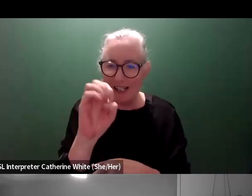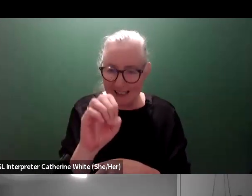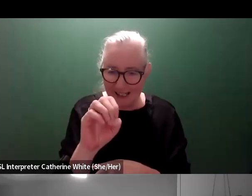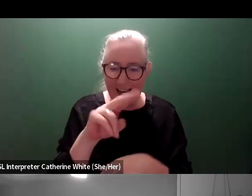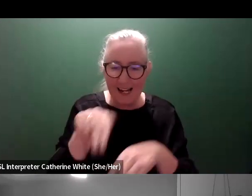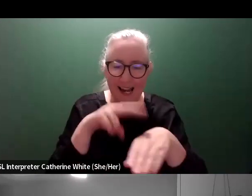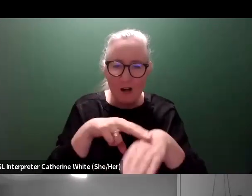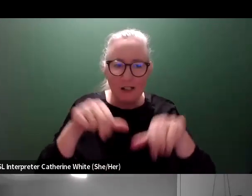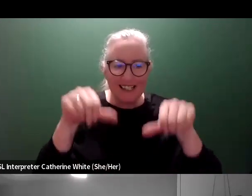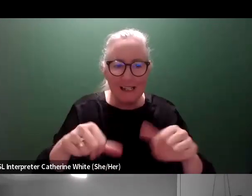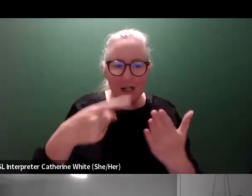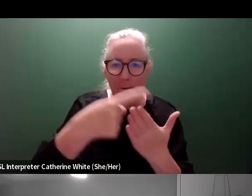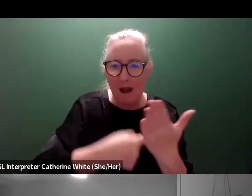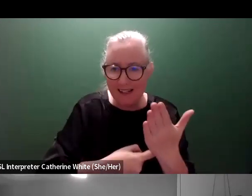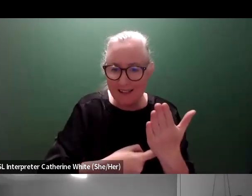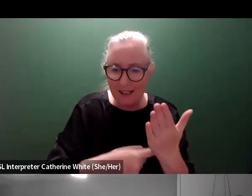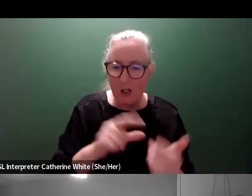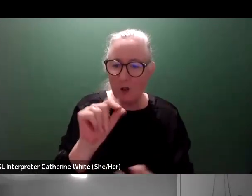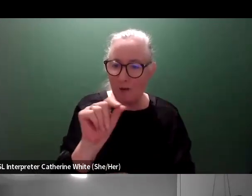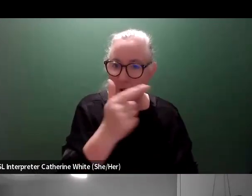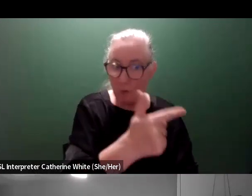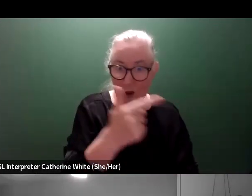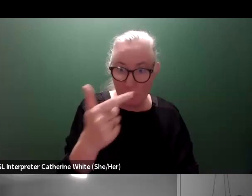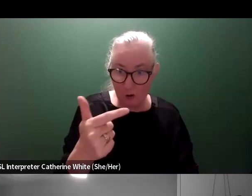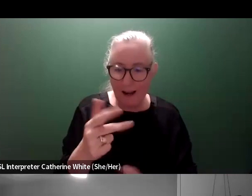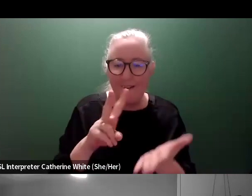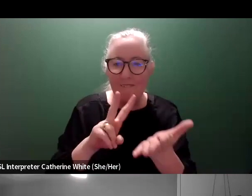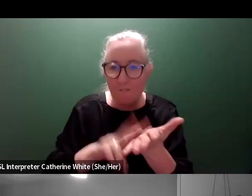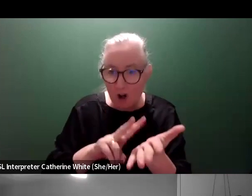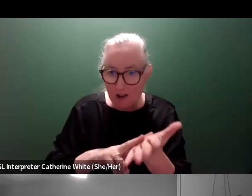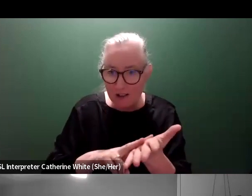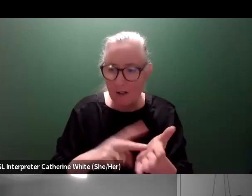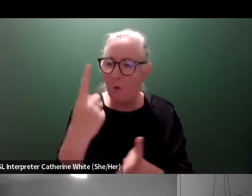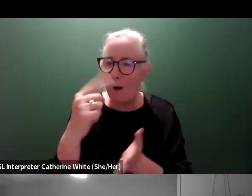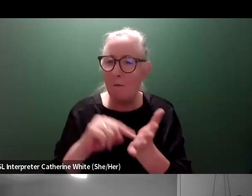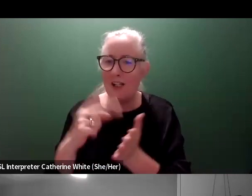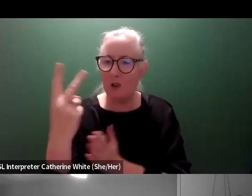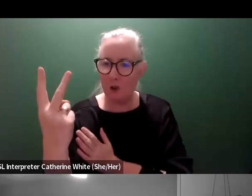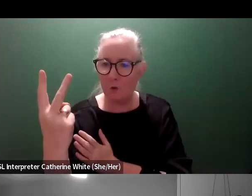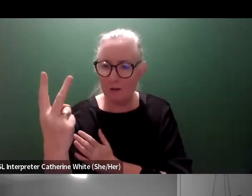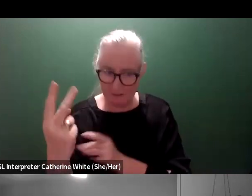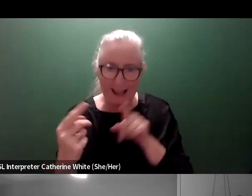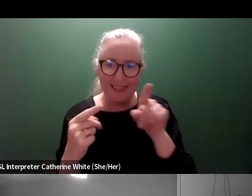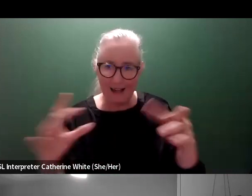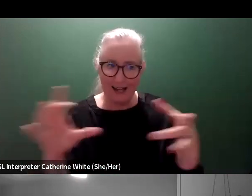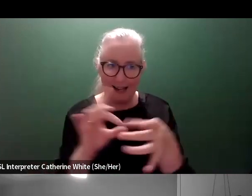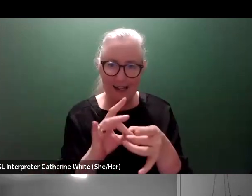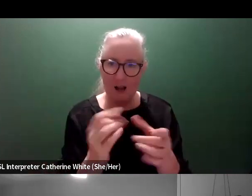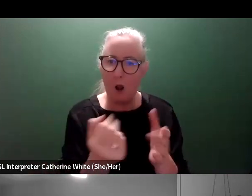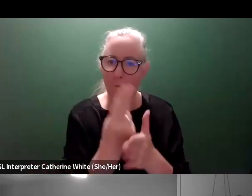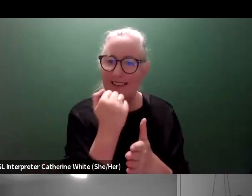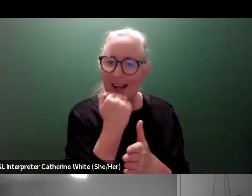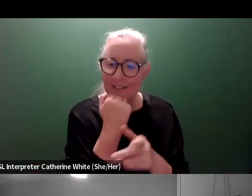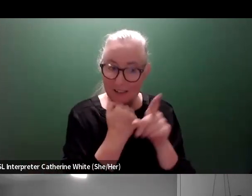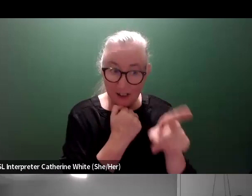National Consent Policy 2022 version 1.2 to accommodate those updates.